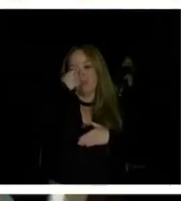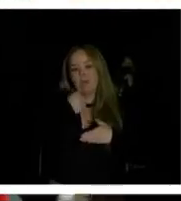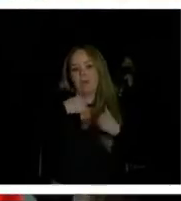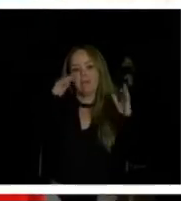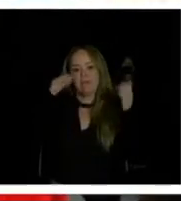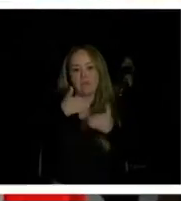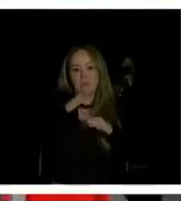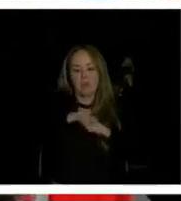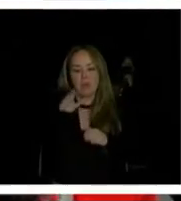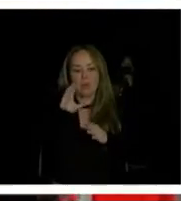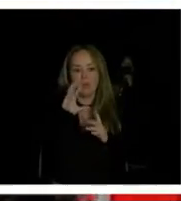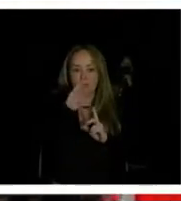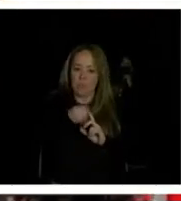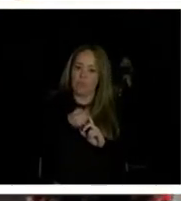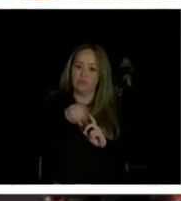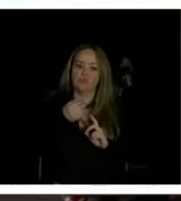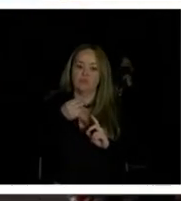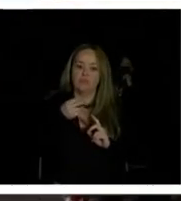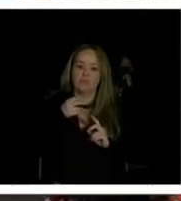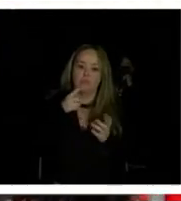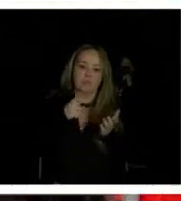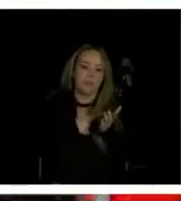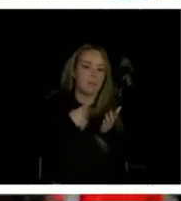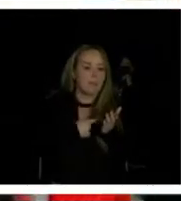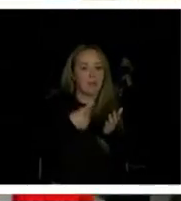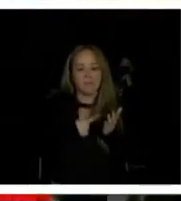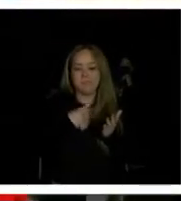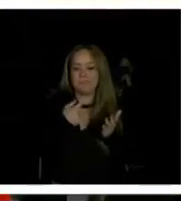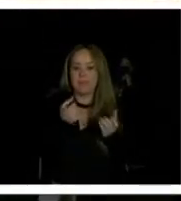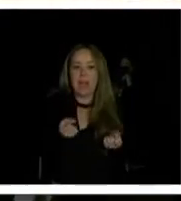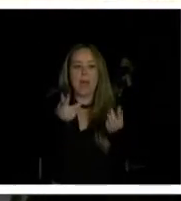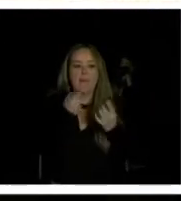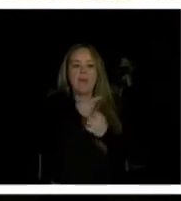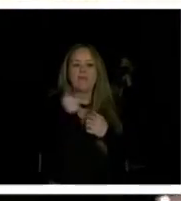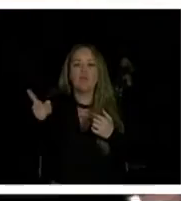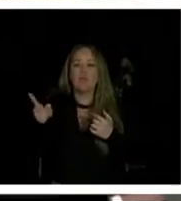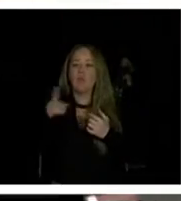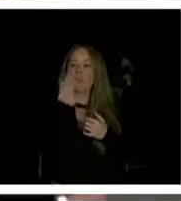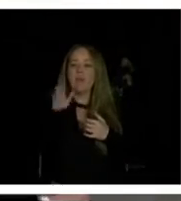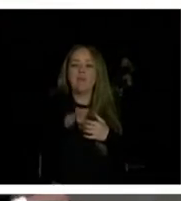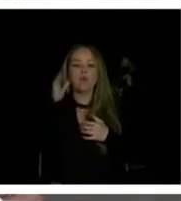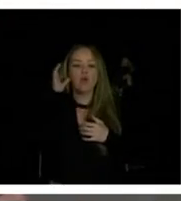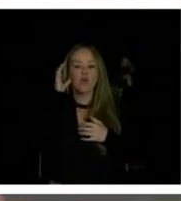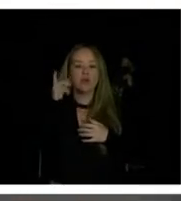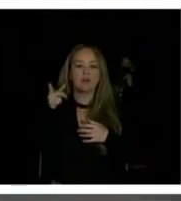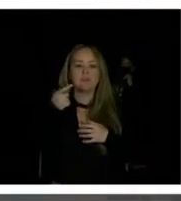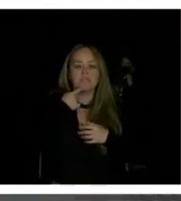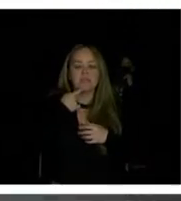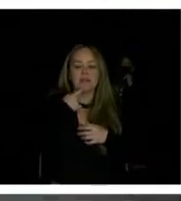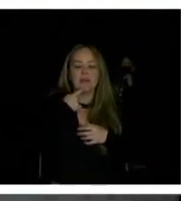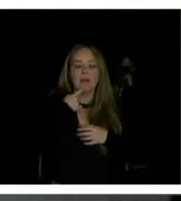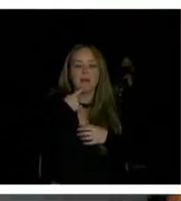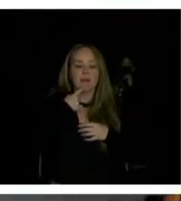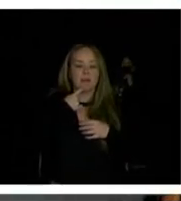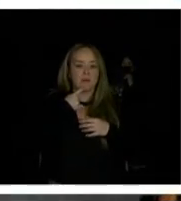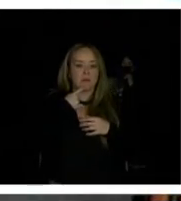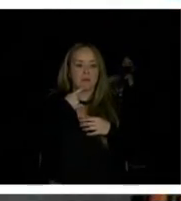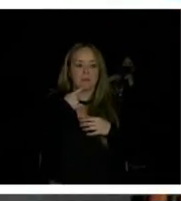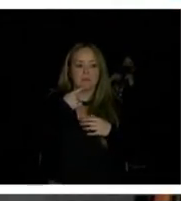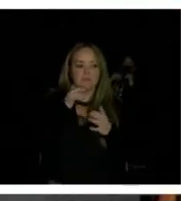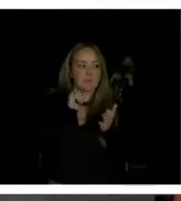on culture that sometimes doesn't. How many of you have ever heard the saying that